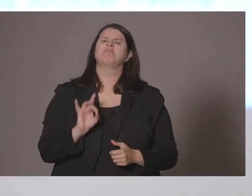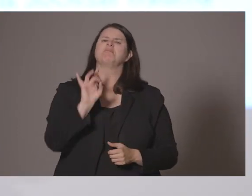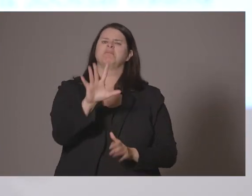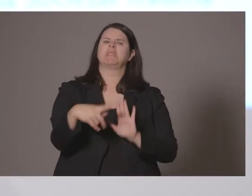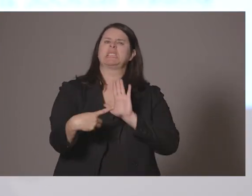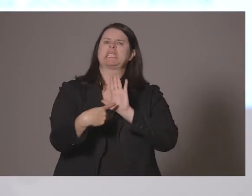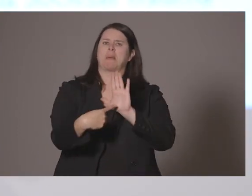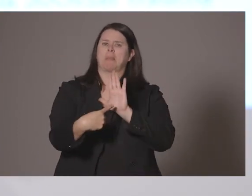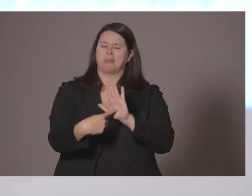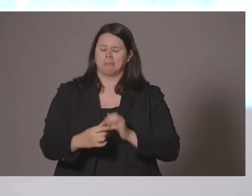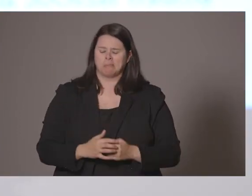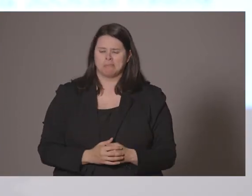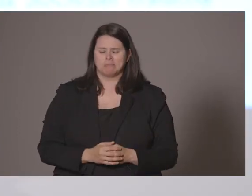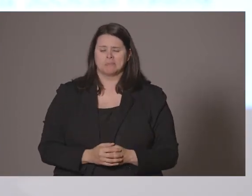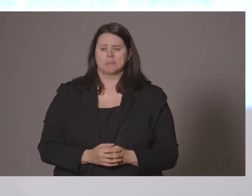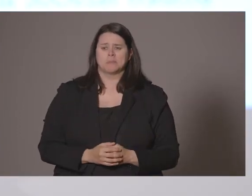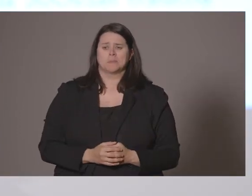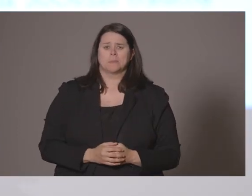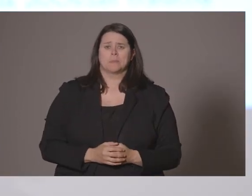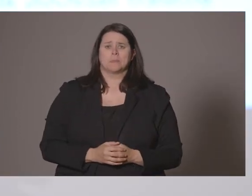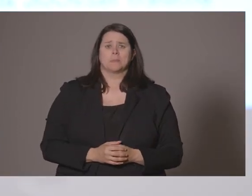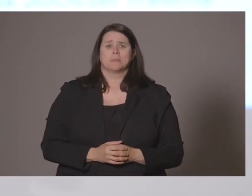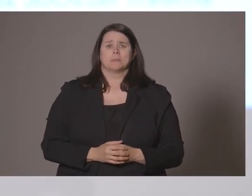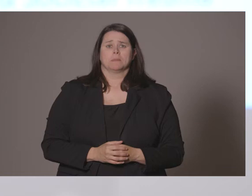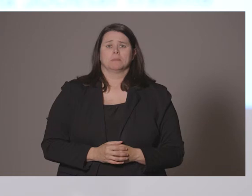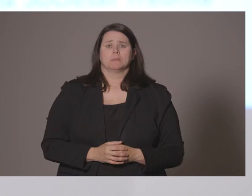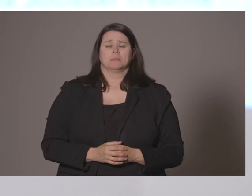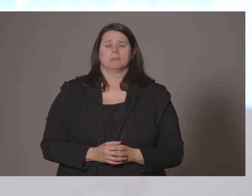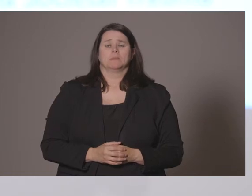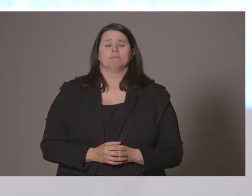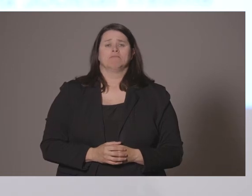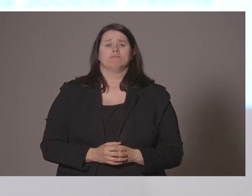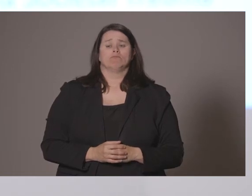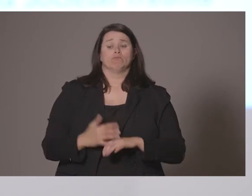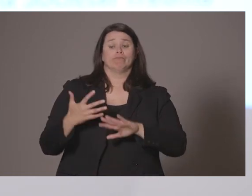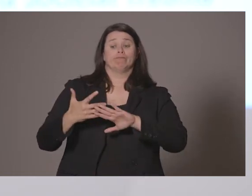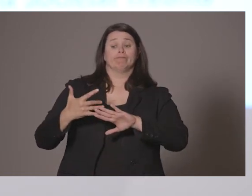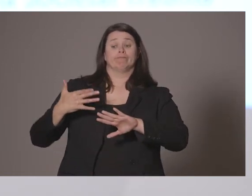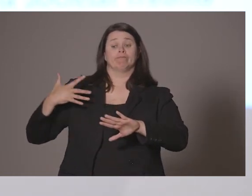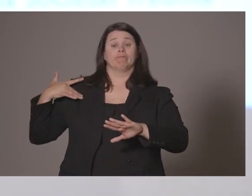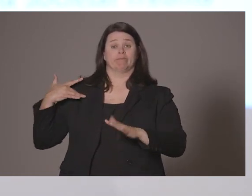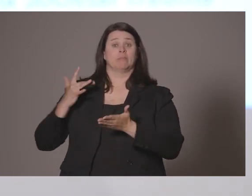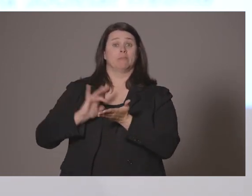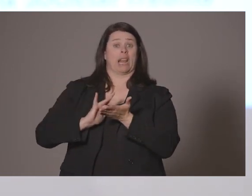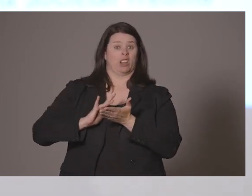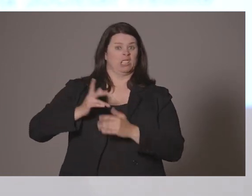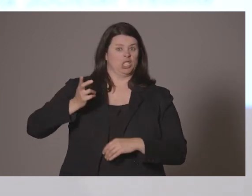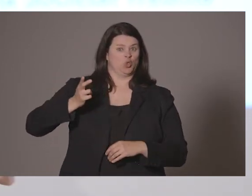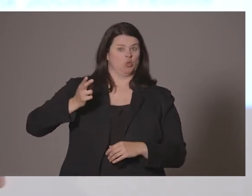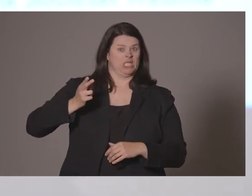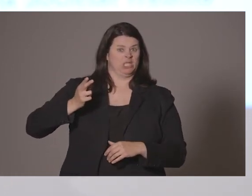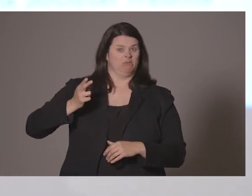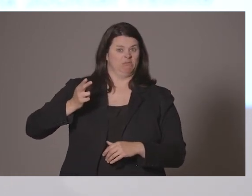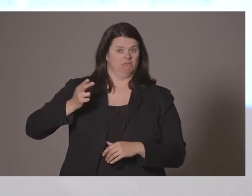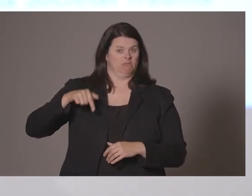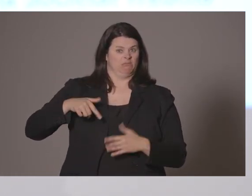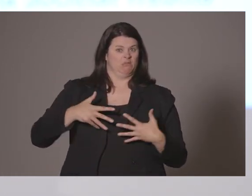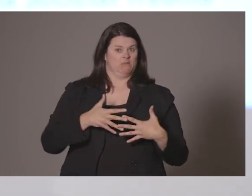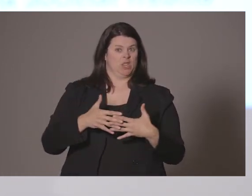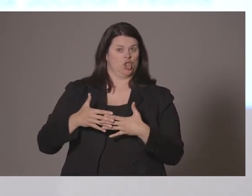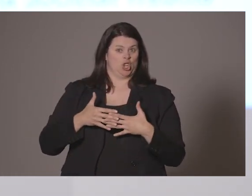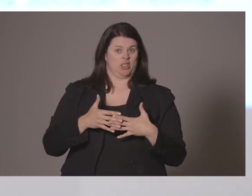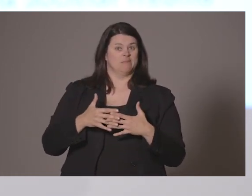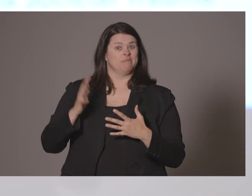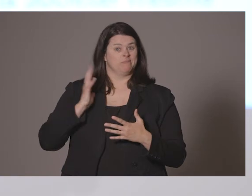is the fact that in our medical history, there was a point where research was